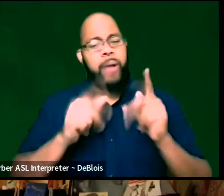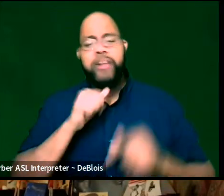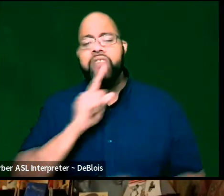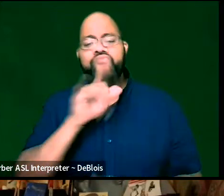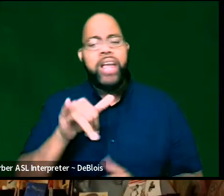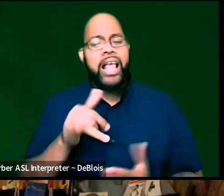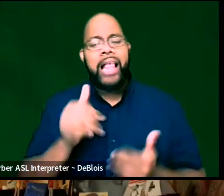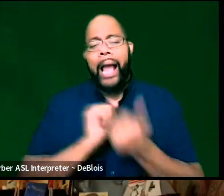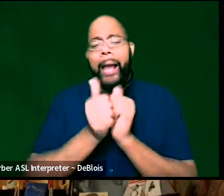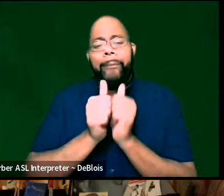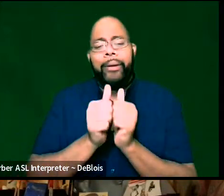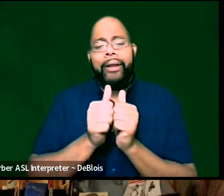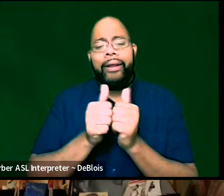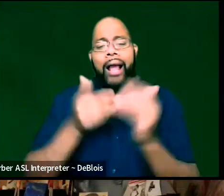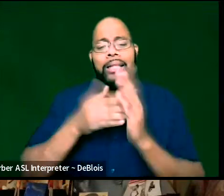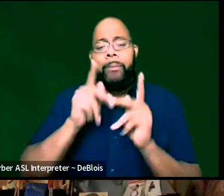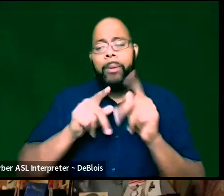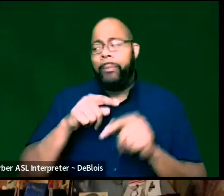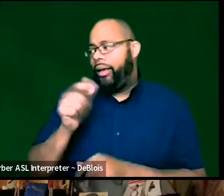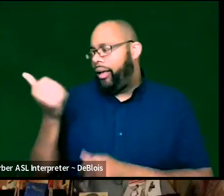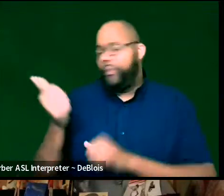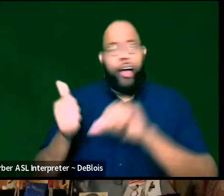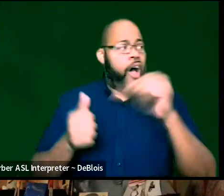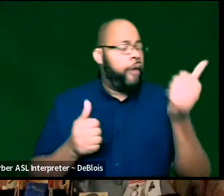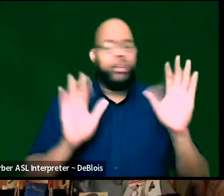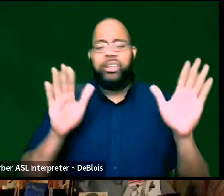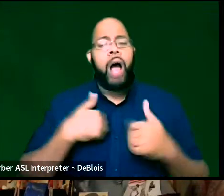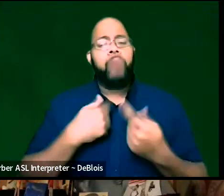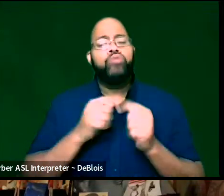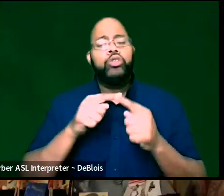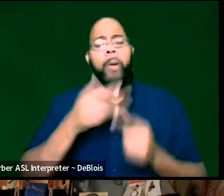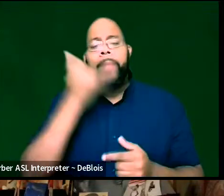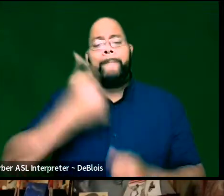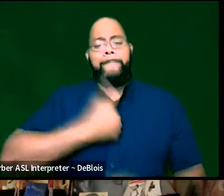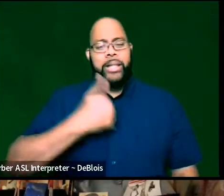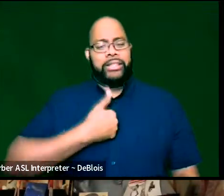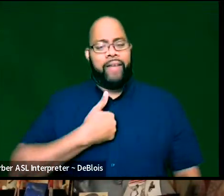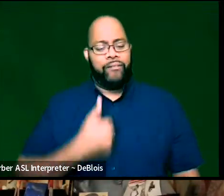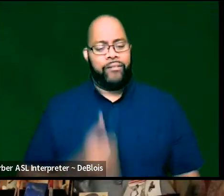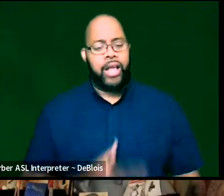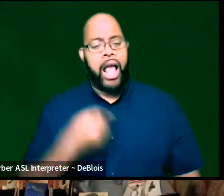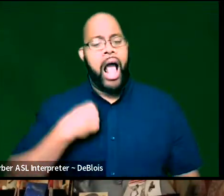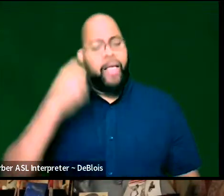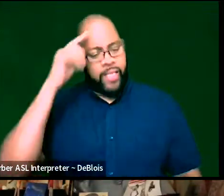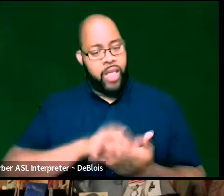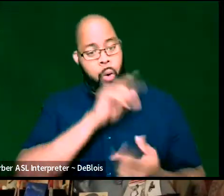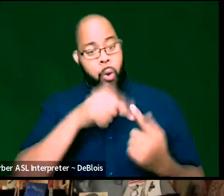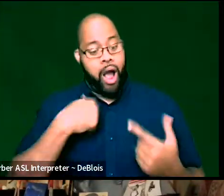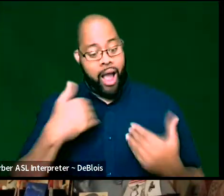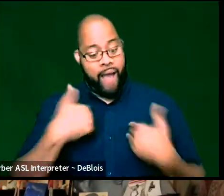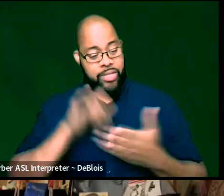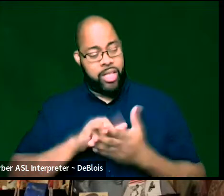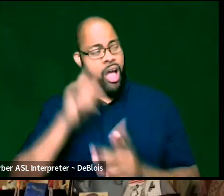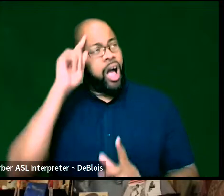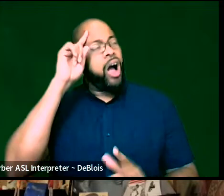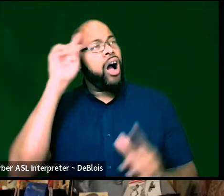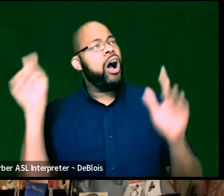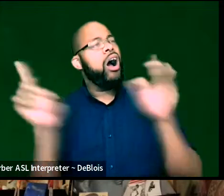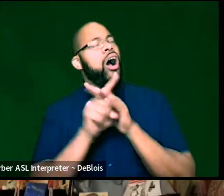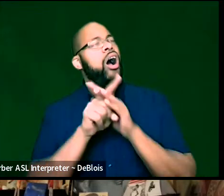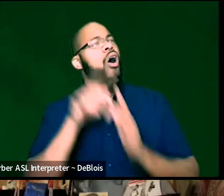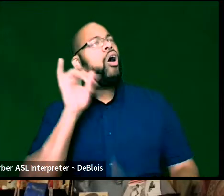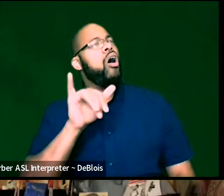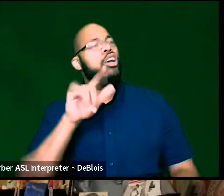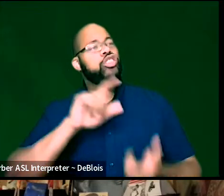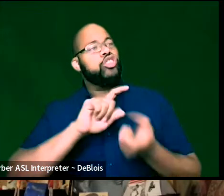really competing against the person to my left or my right. I'm trying to be a better person. And I think once I had that epiphany and things